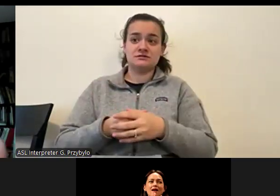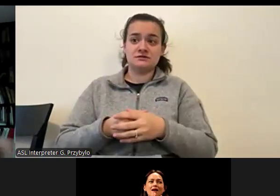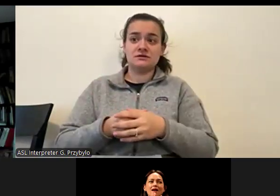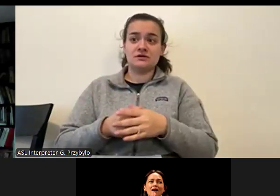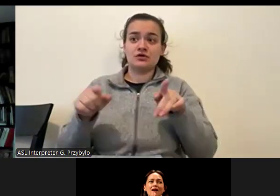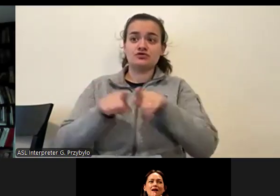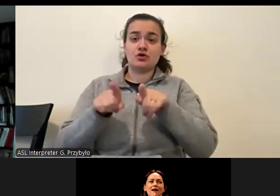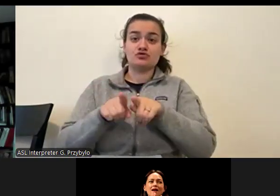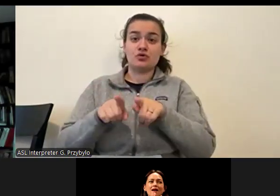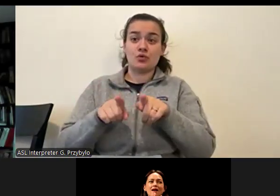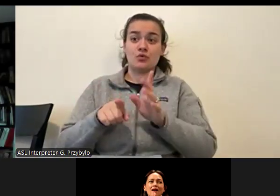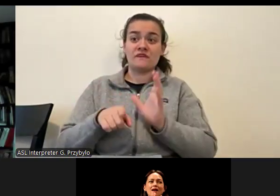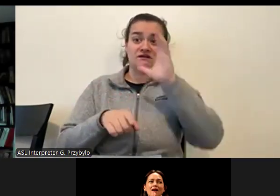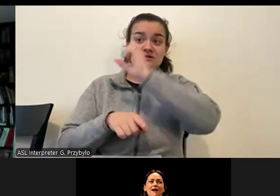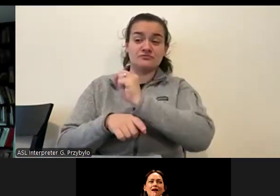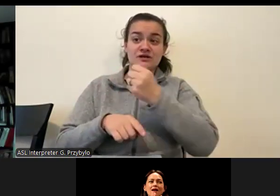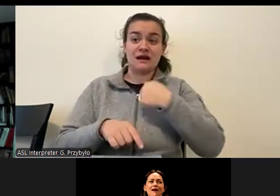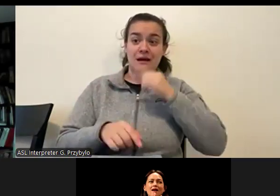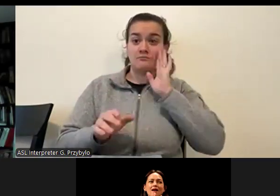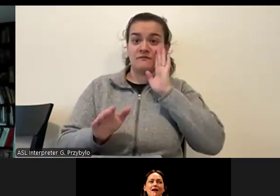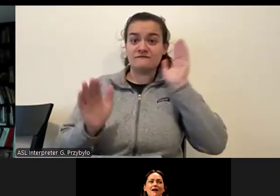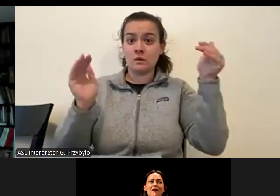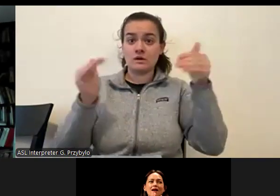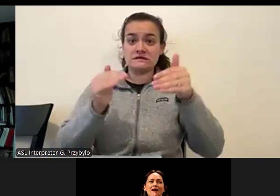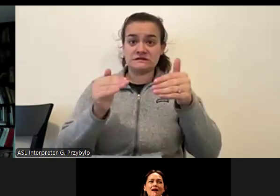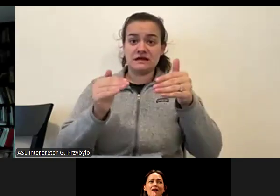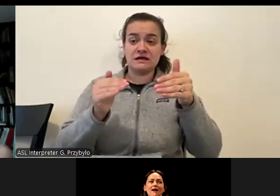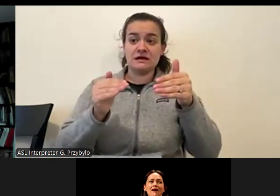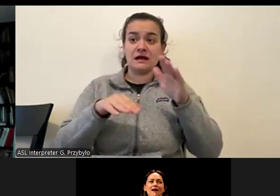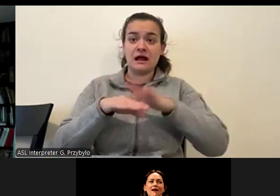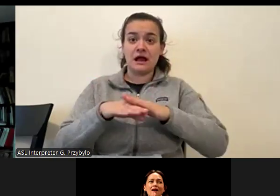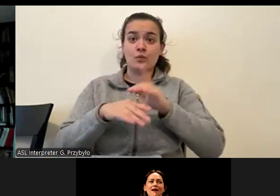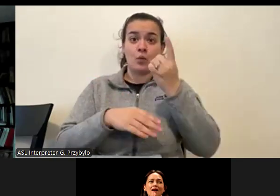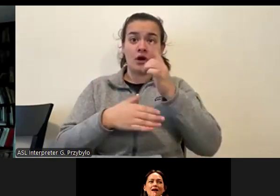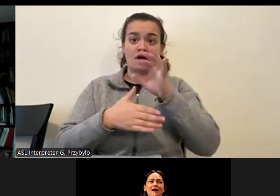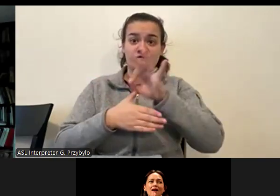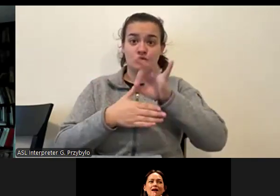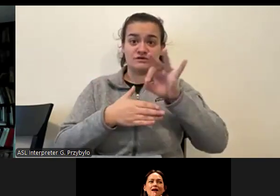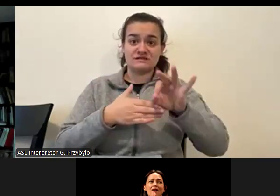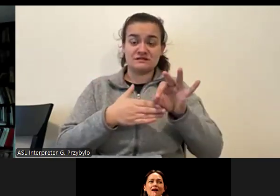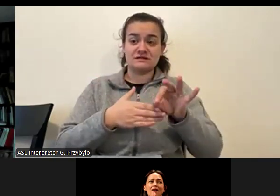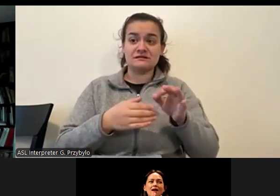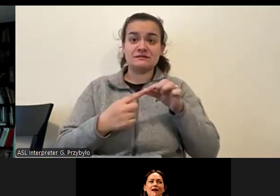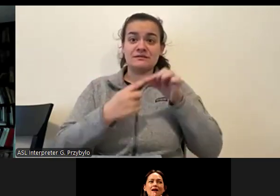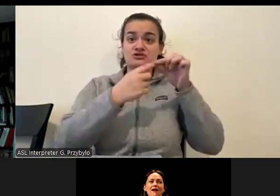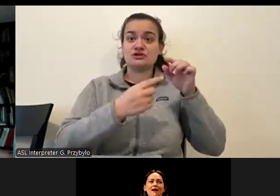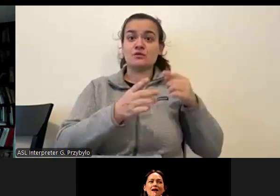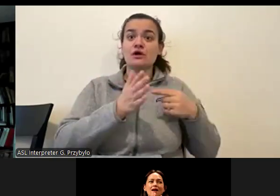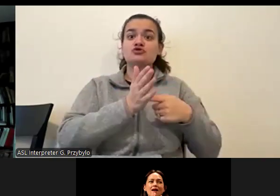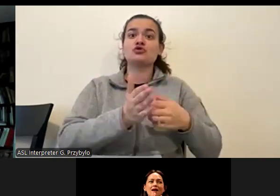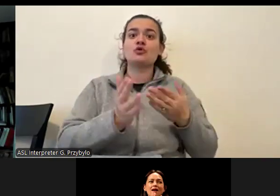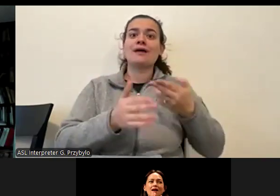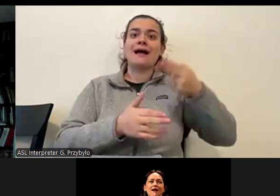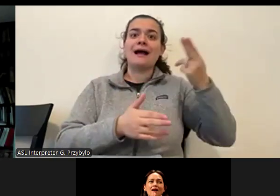assumption that I'm only focusing on one frequency, especially when I showed you the high pass filter and the low pass